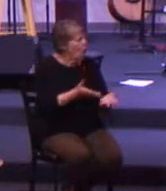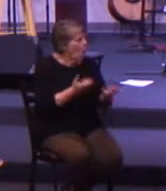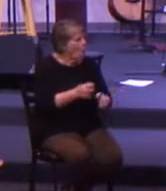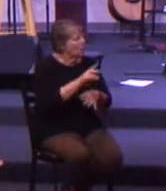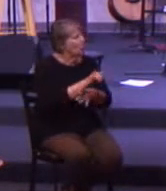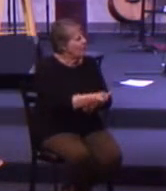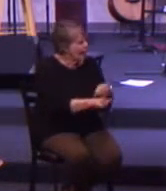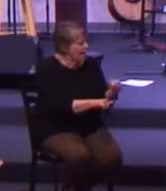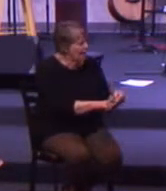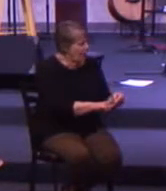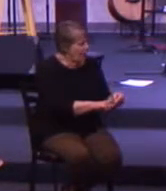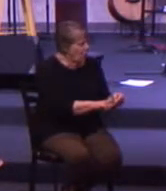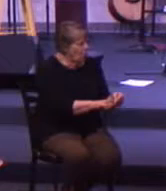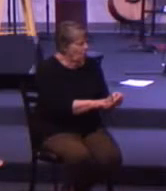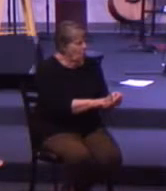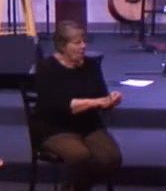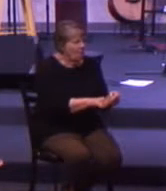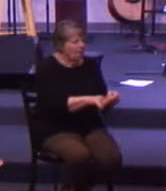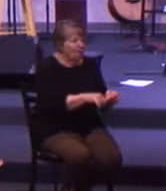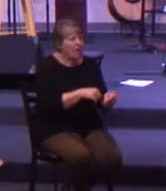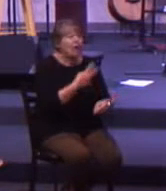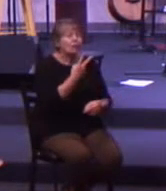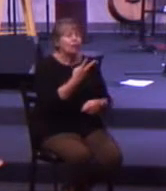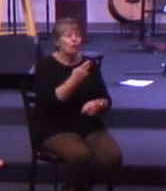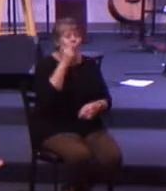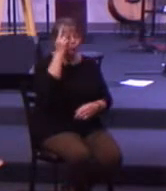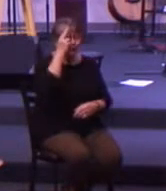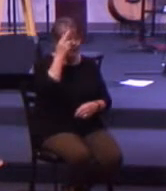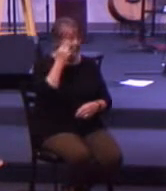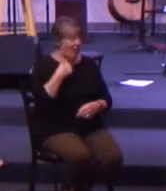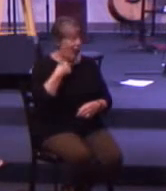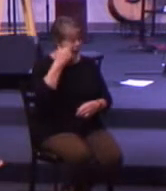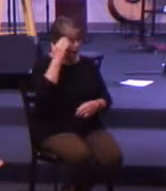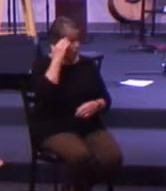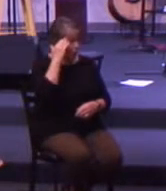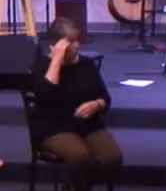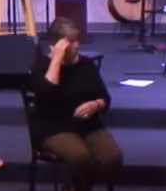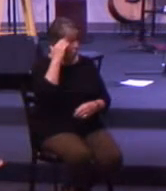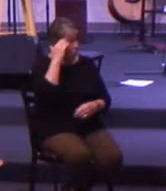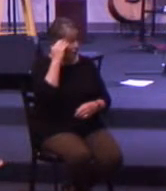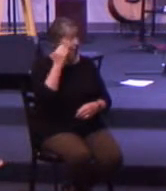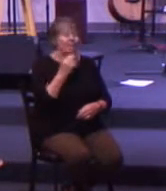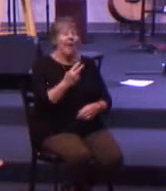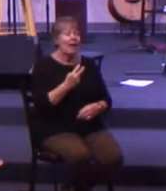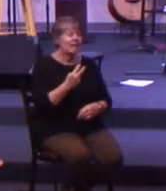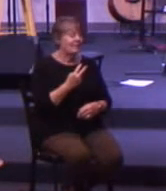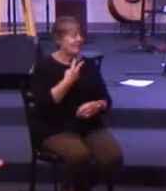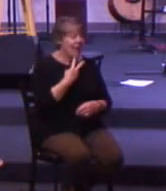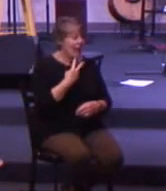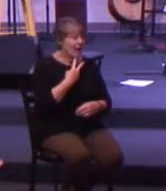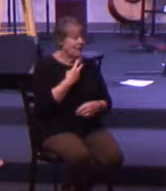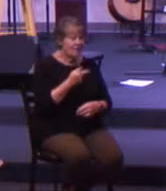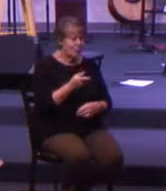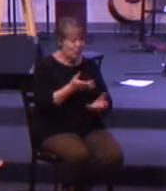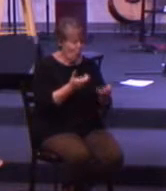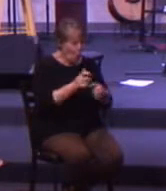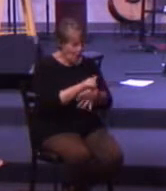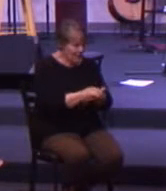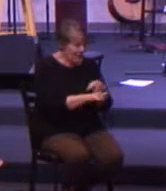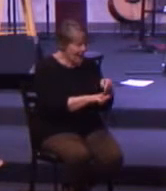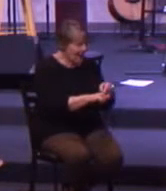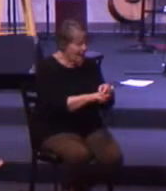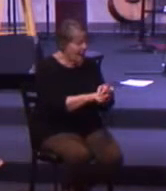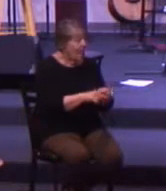there's two reasons that I know that stuck is not where you want to stay. Here's the first reason.